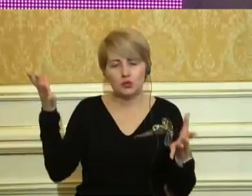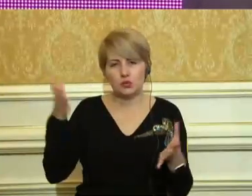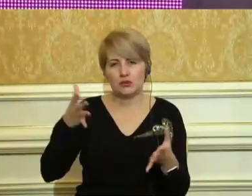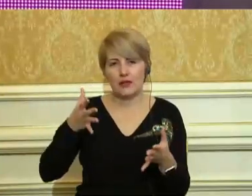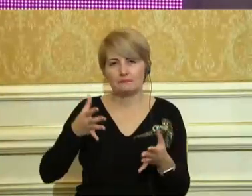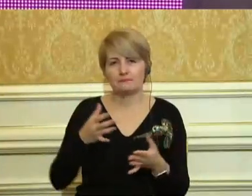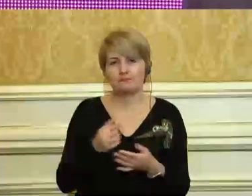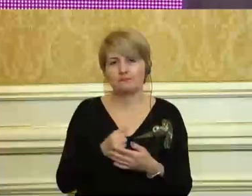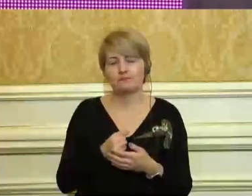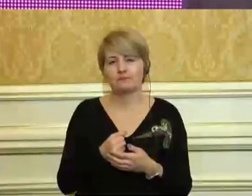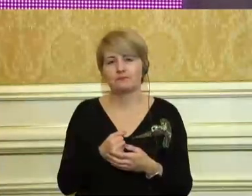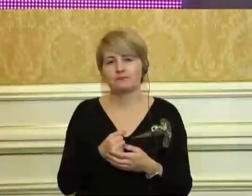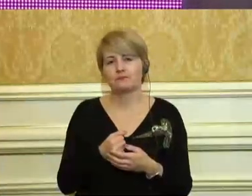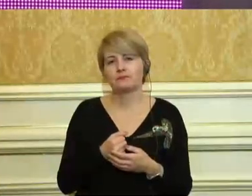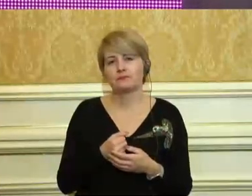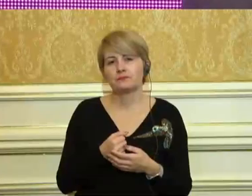a cultural,